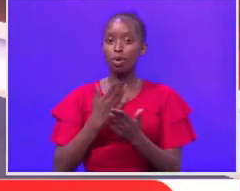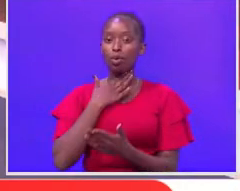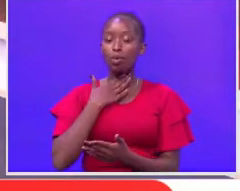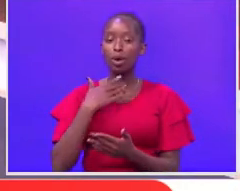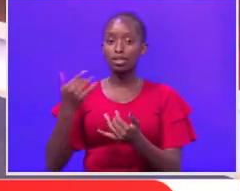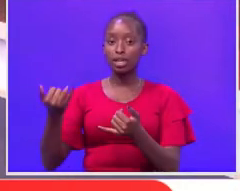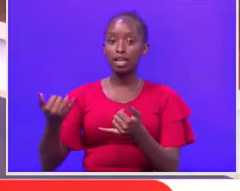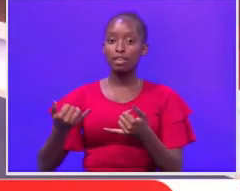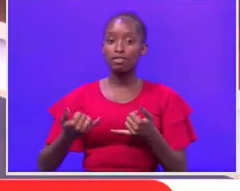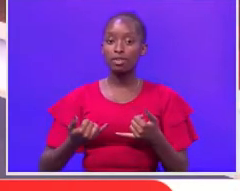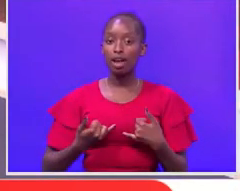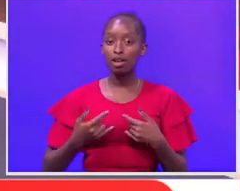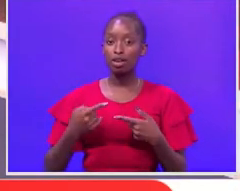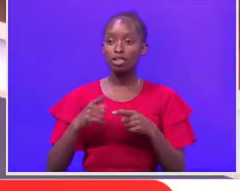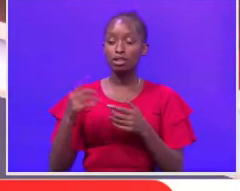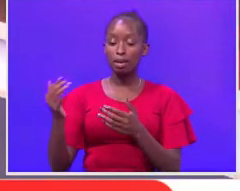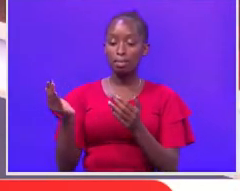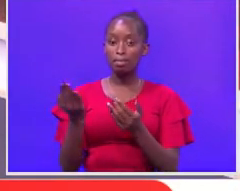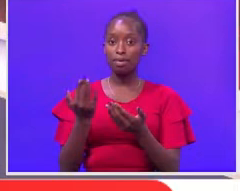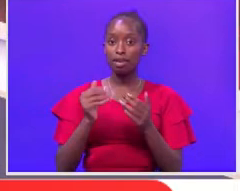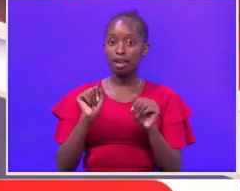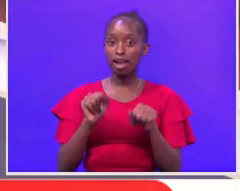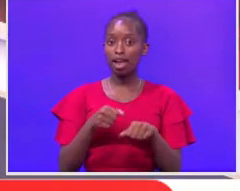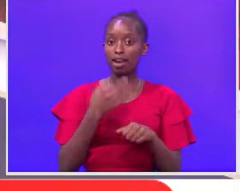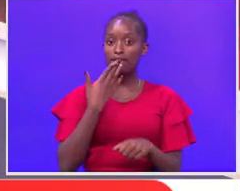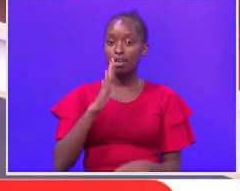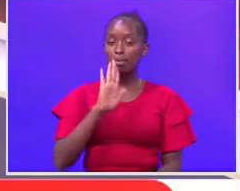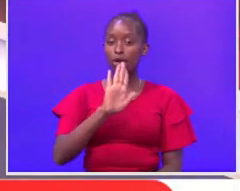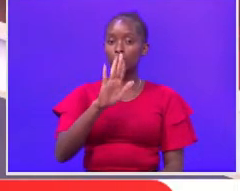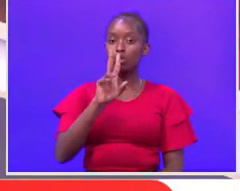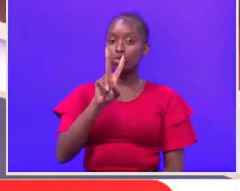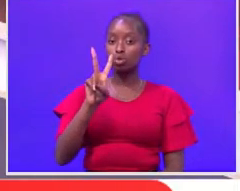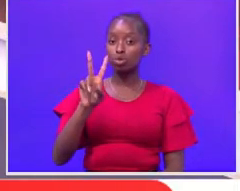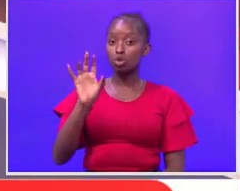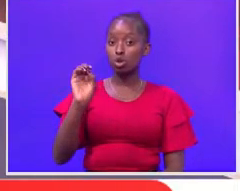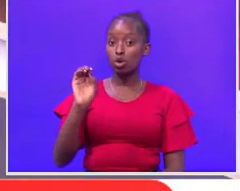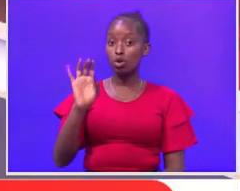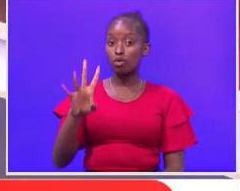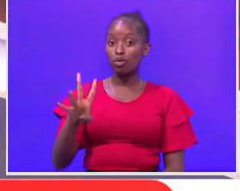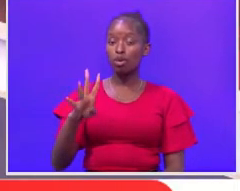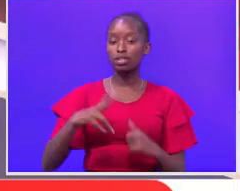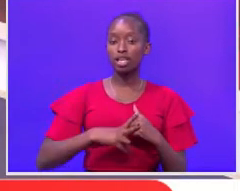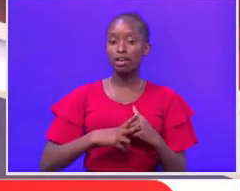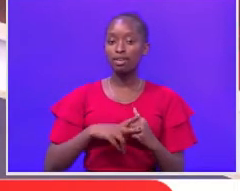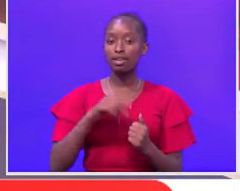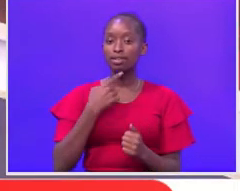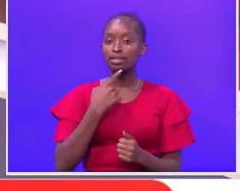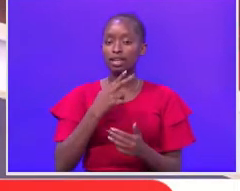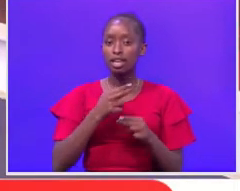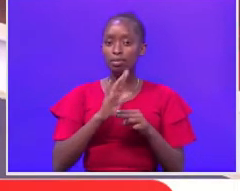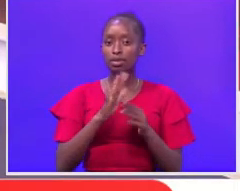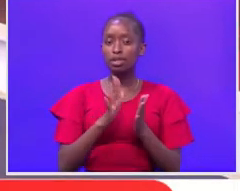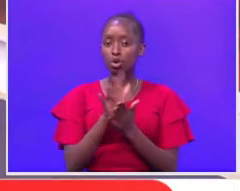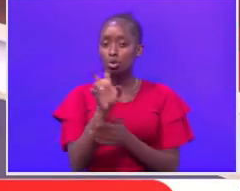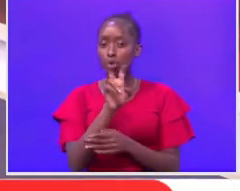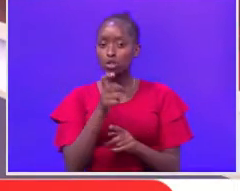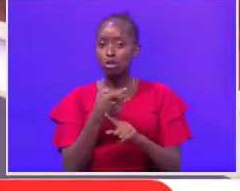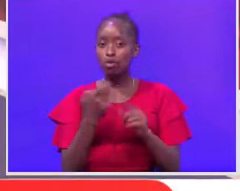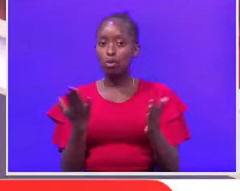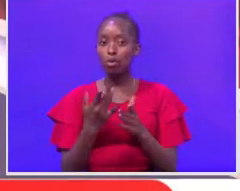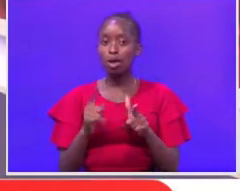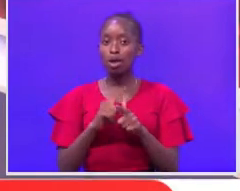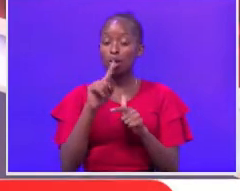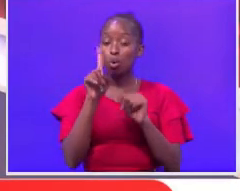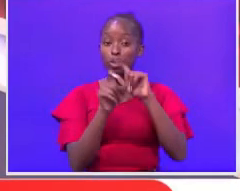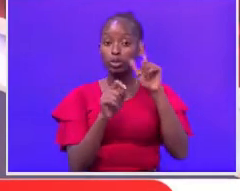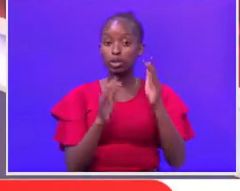to channel your feedback through our SMS lines 22047, start with your name, where you're watching us from, followed by your question and